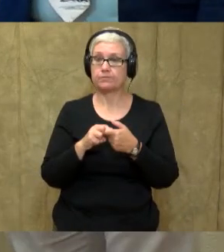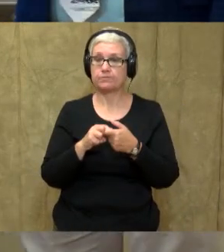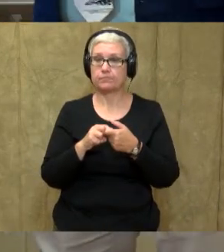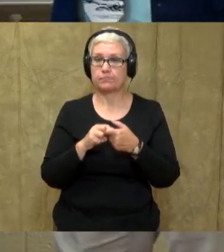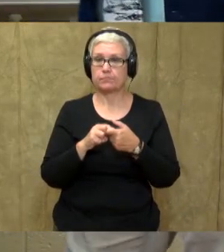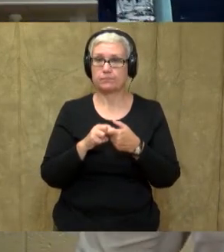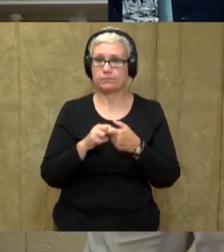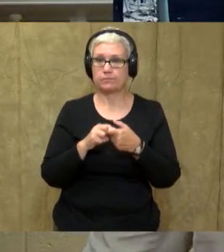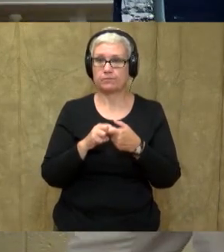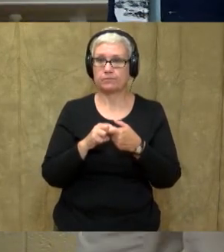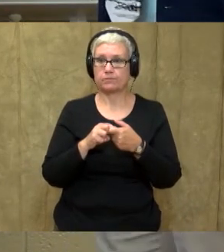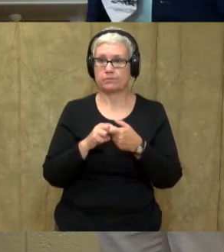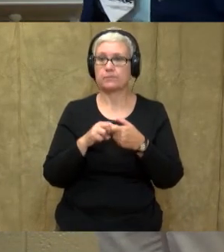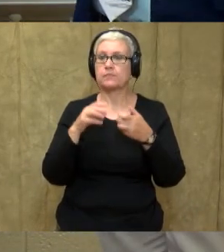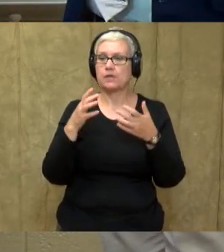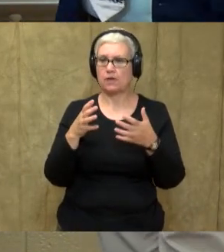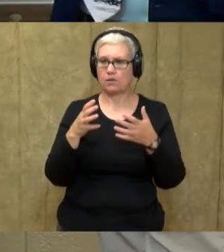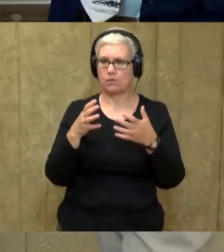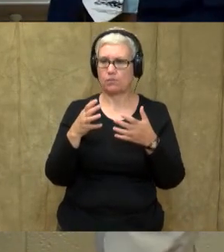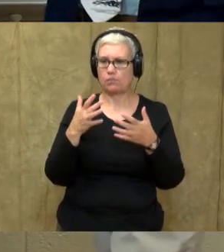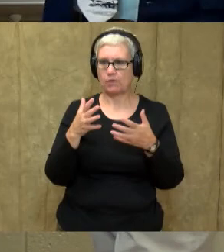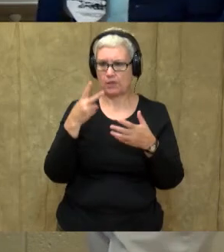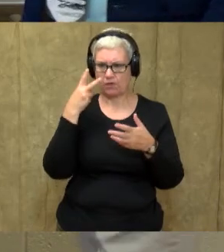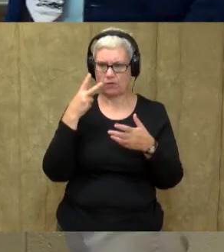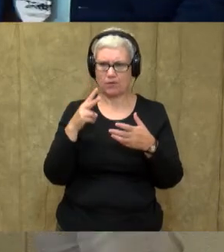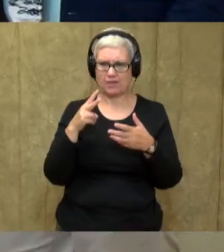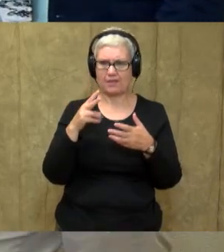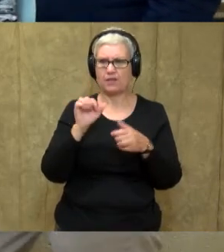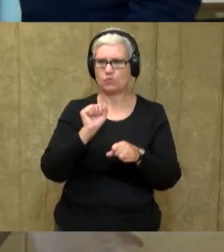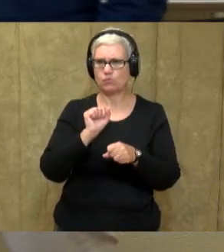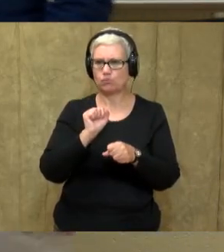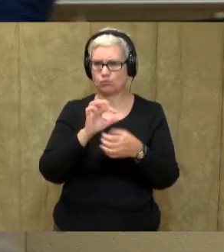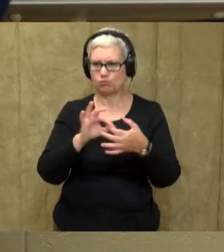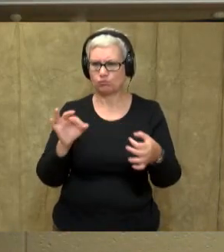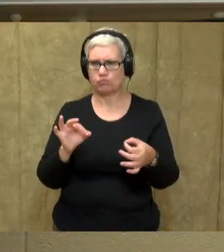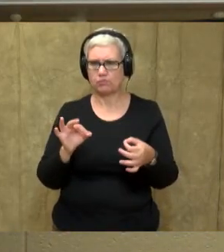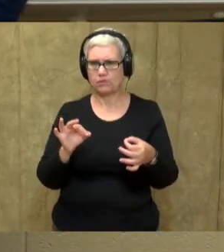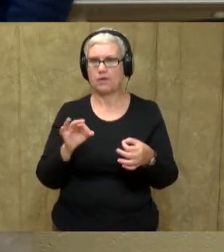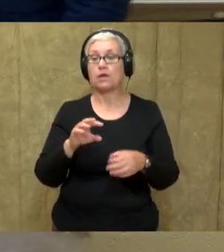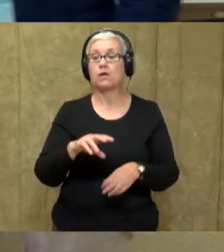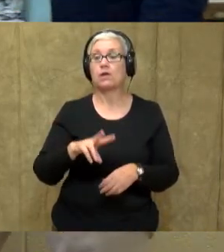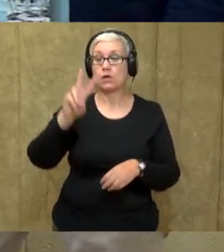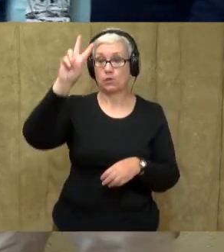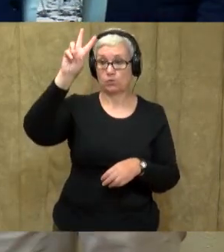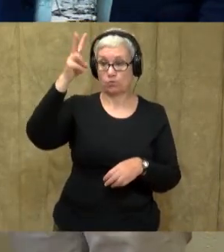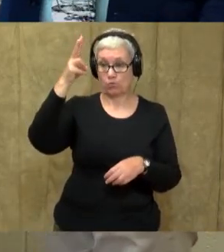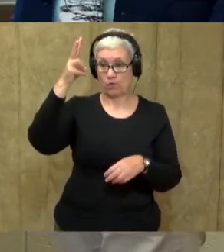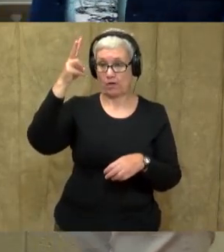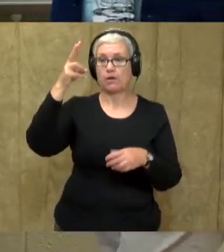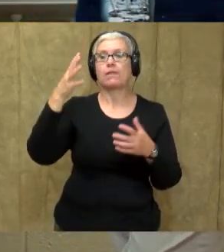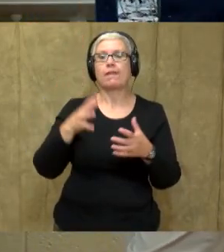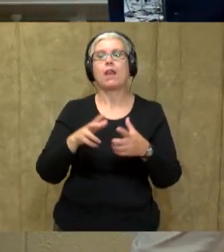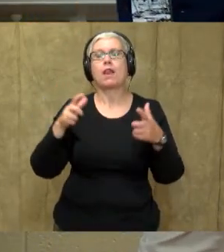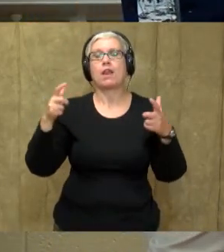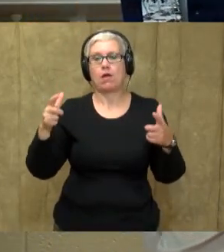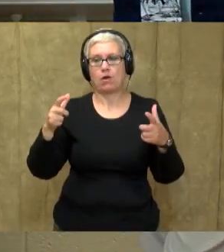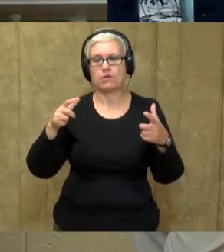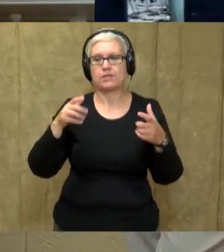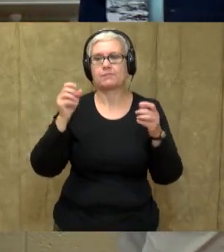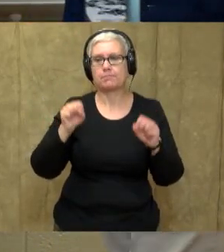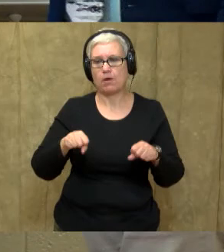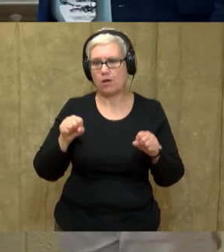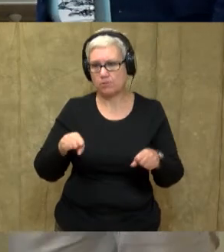this particular task, a square is going to provide us with the largest possible area. When we're talking